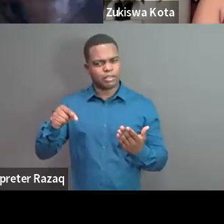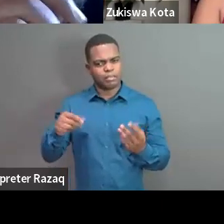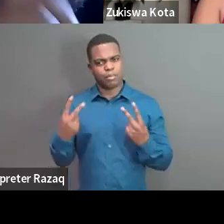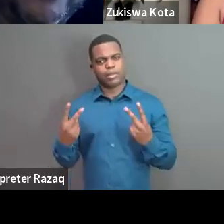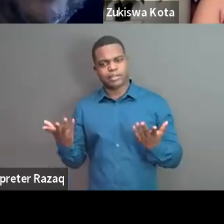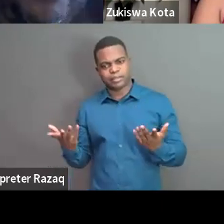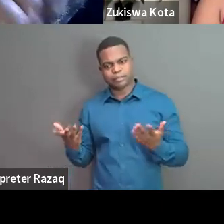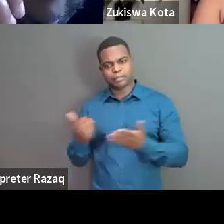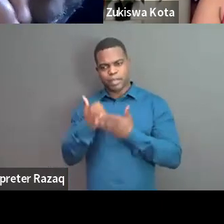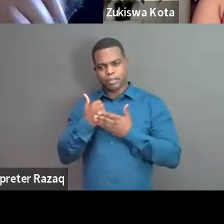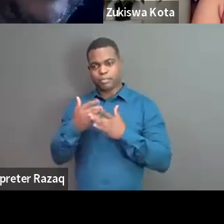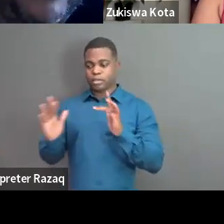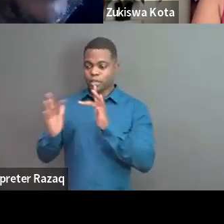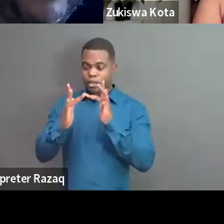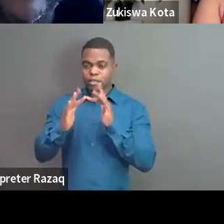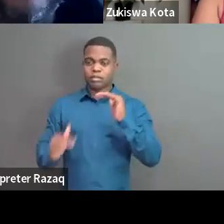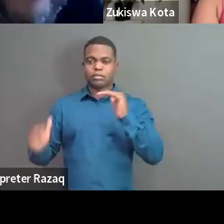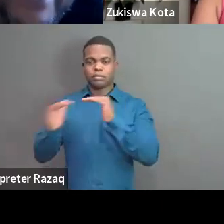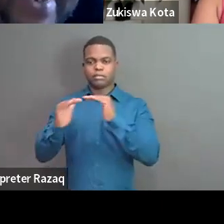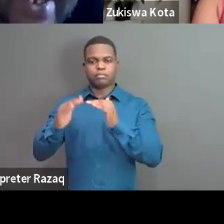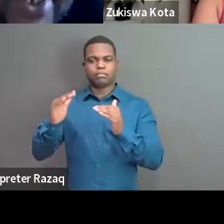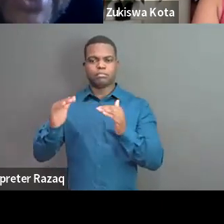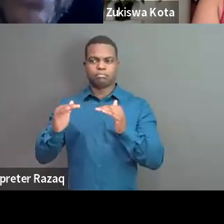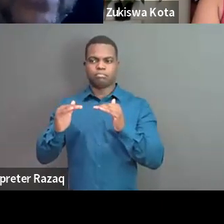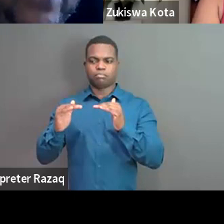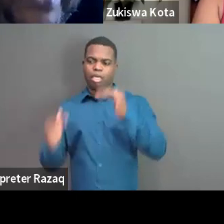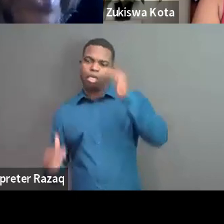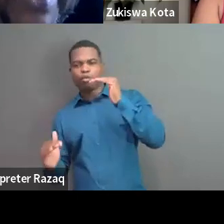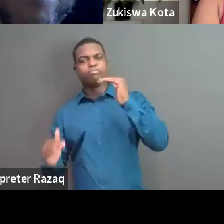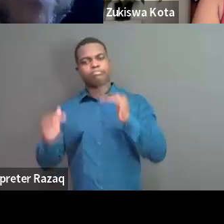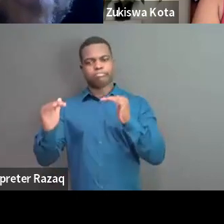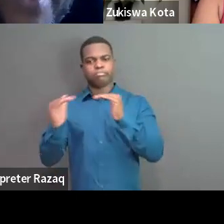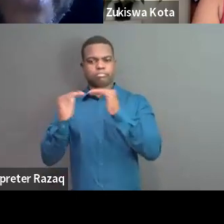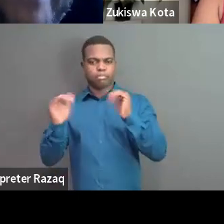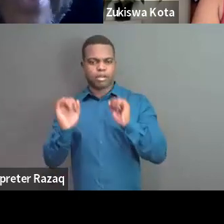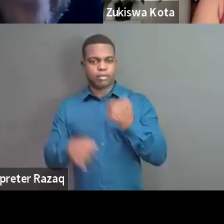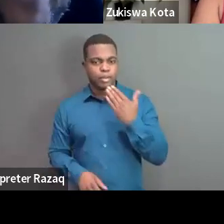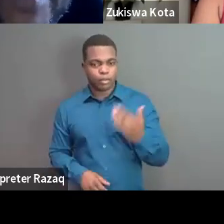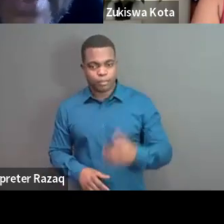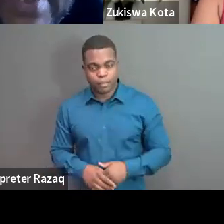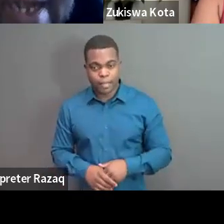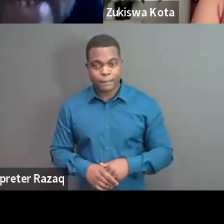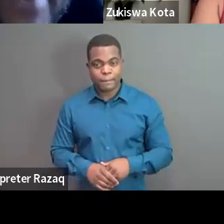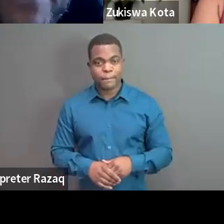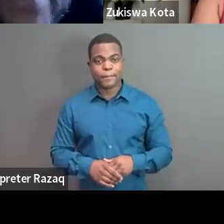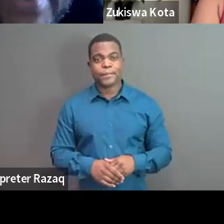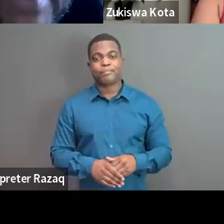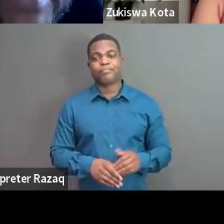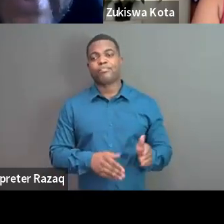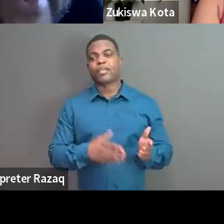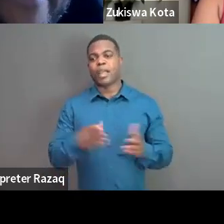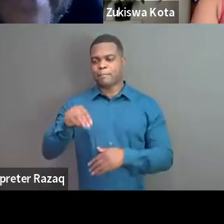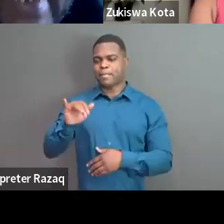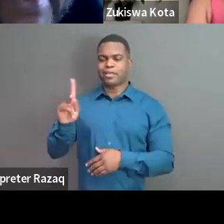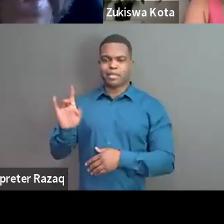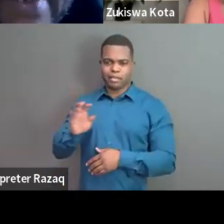word, please? Sure. Please. Yeah. So in a small way, the pilot project attempts to